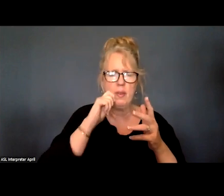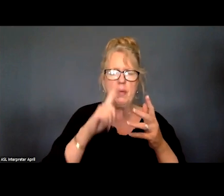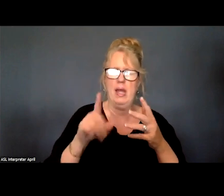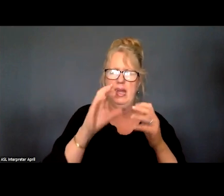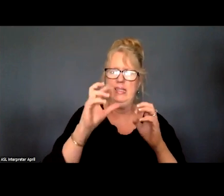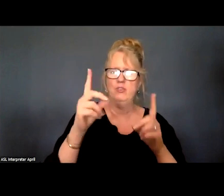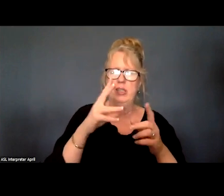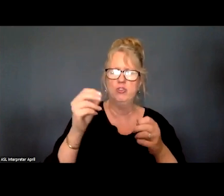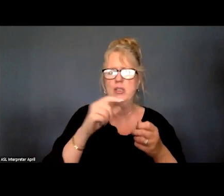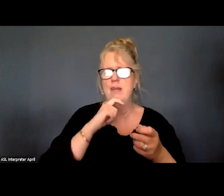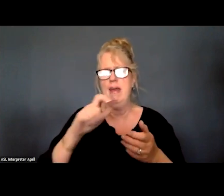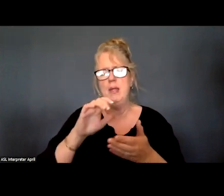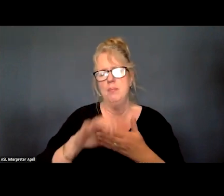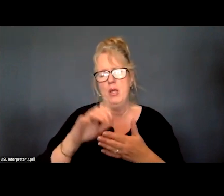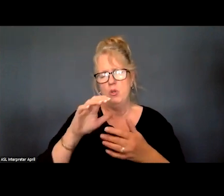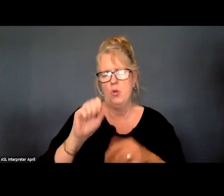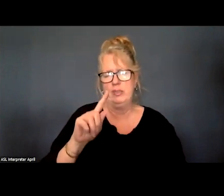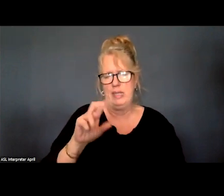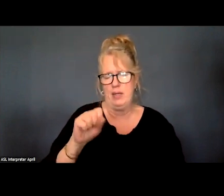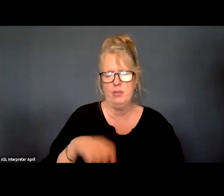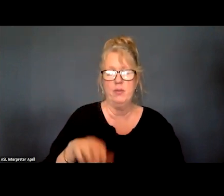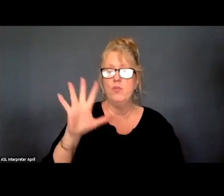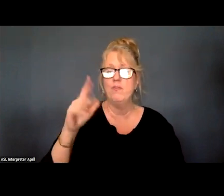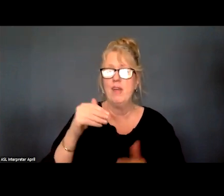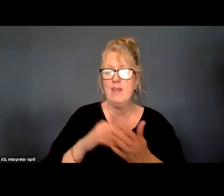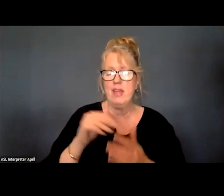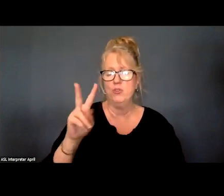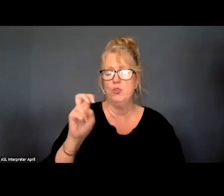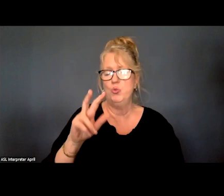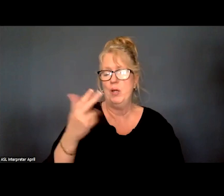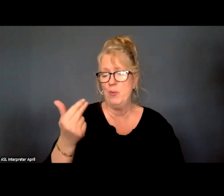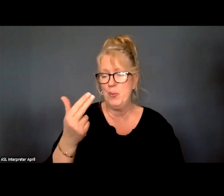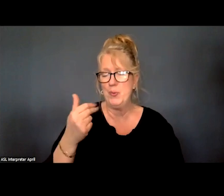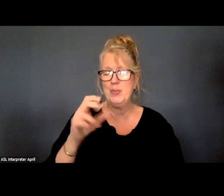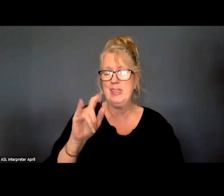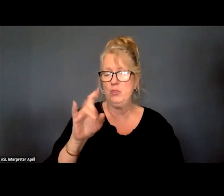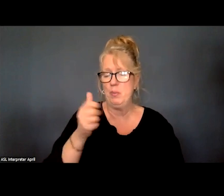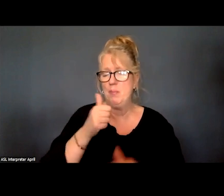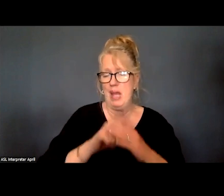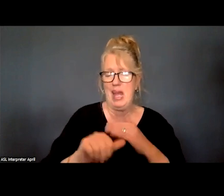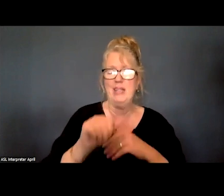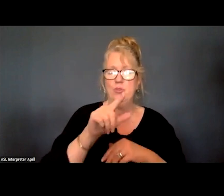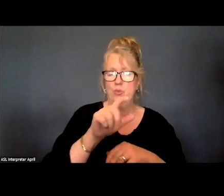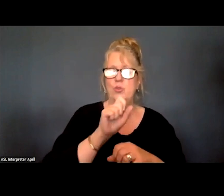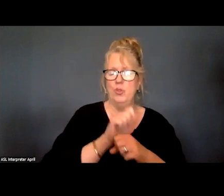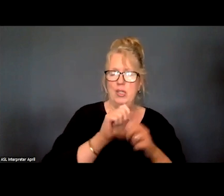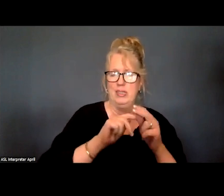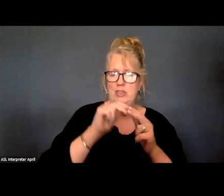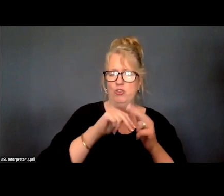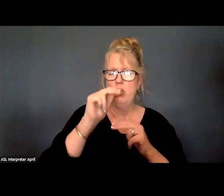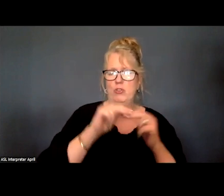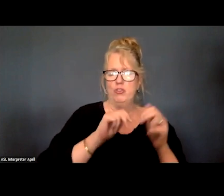marital status. In 2021, there were 5,213 suicides among working age construction workers, which accounted